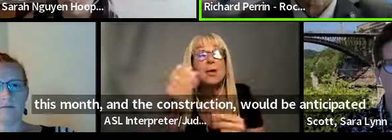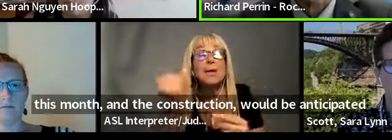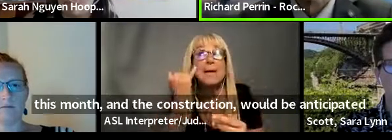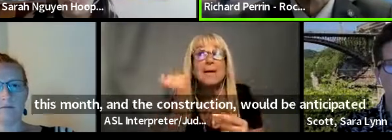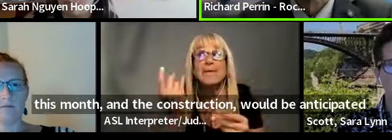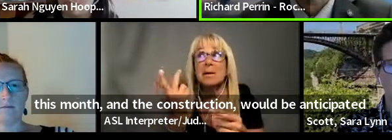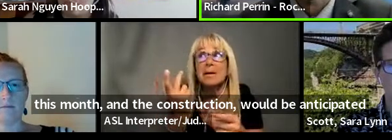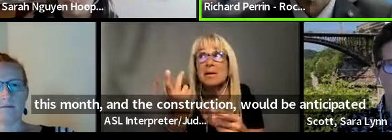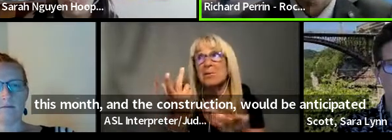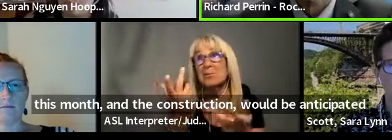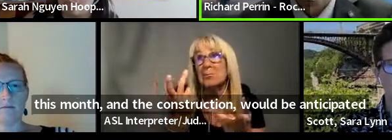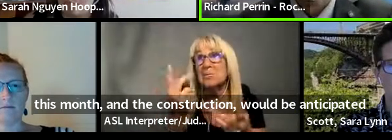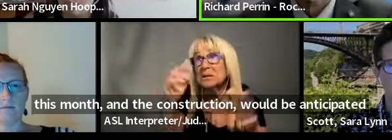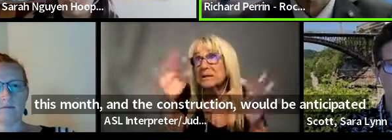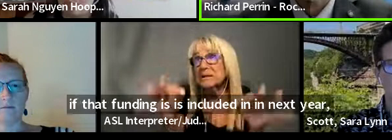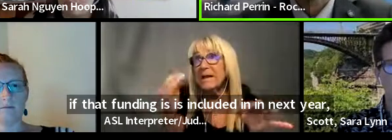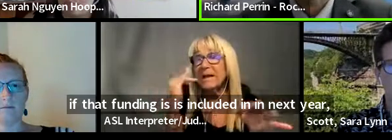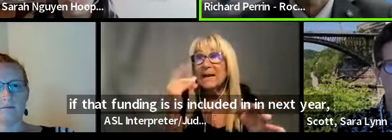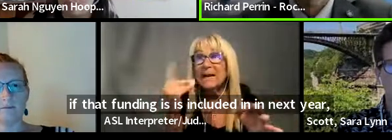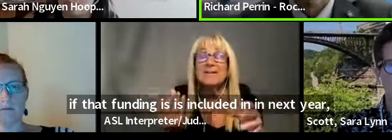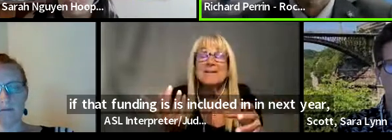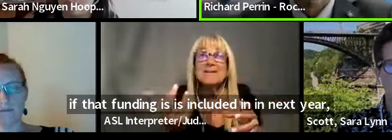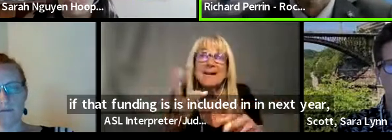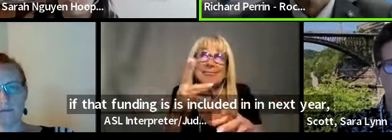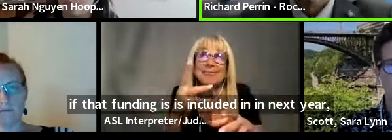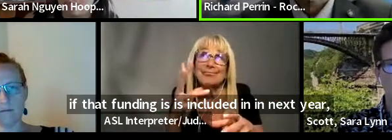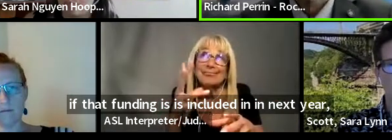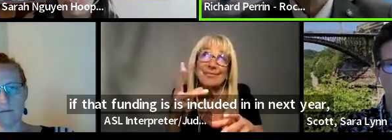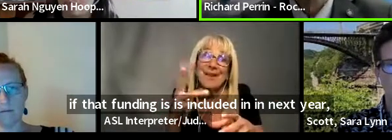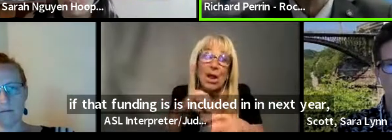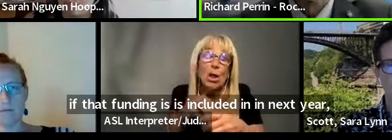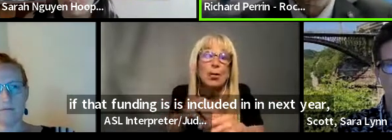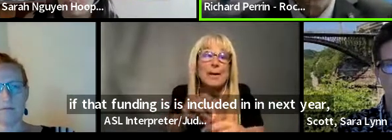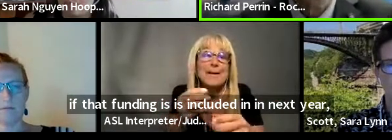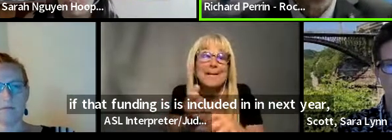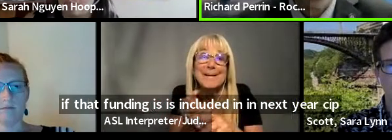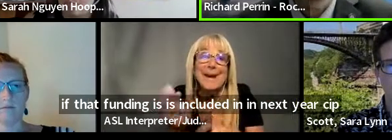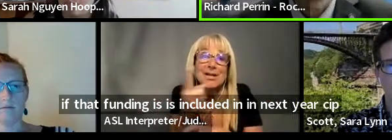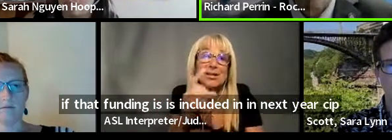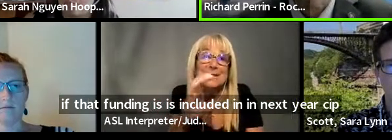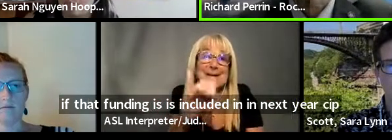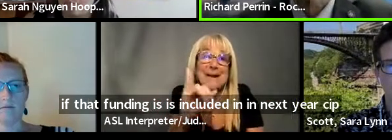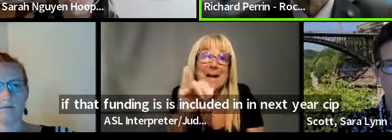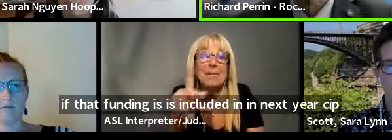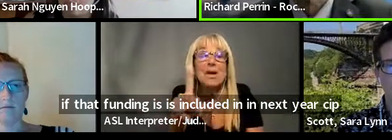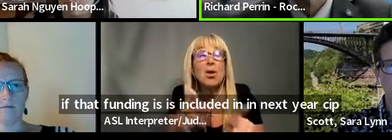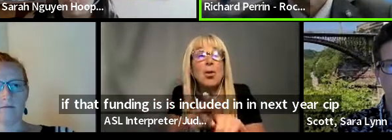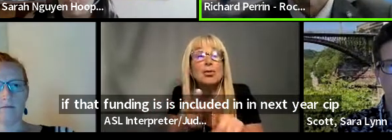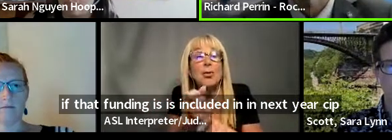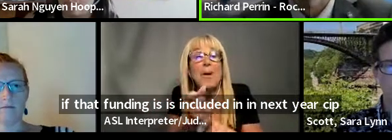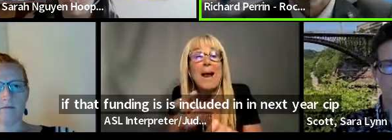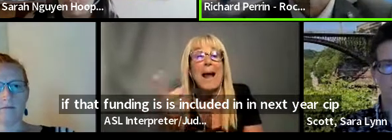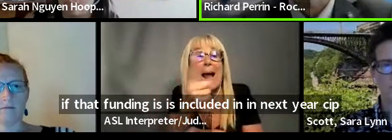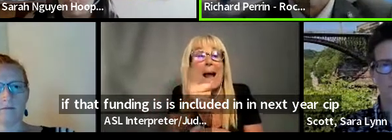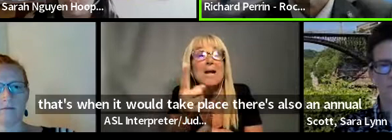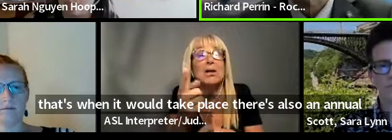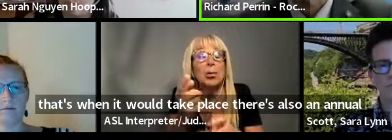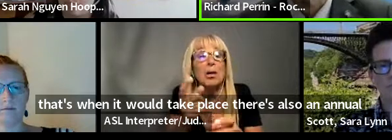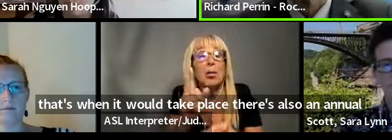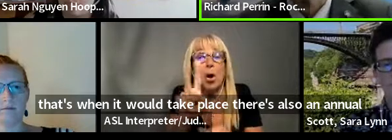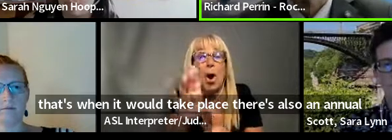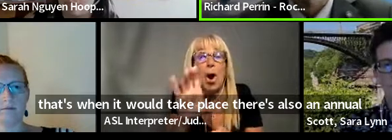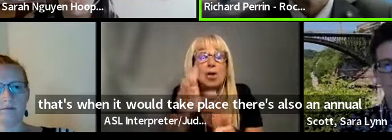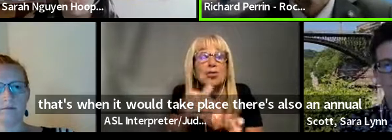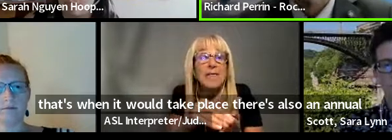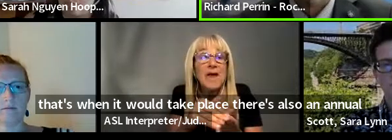included in next year's CIP. That's when it would take place. There's also an annual allocation for the building of $100,000. And again,